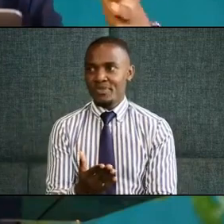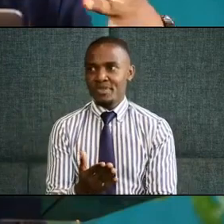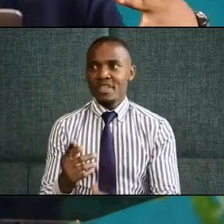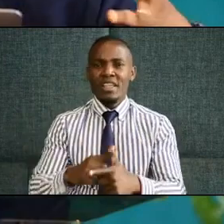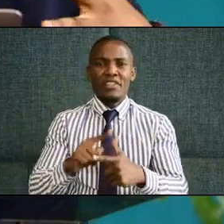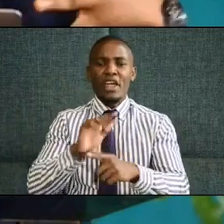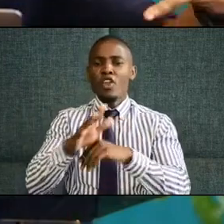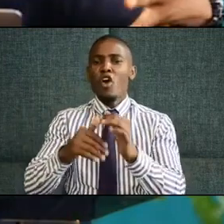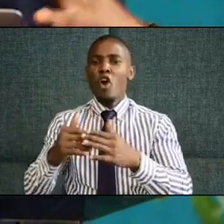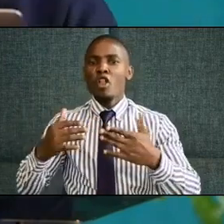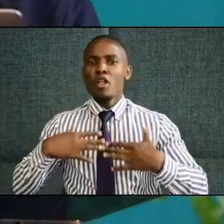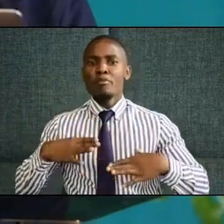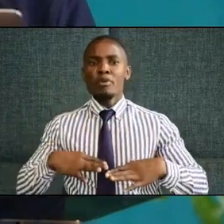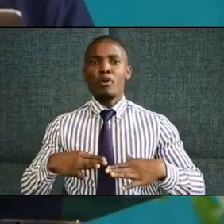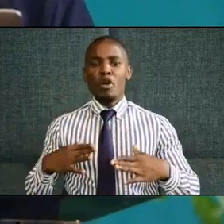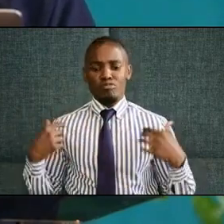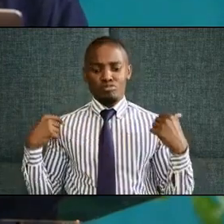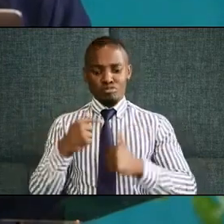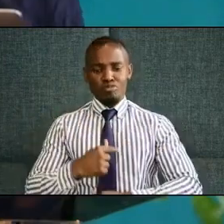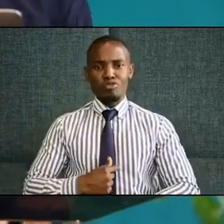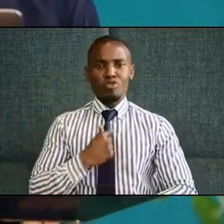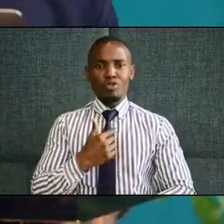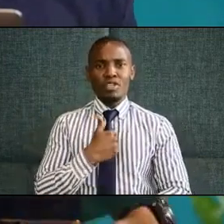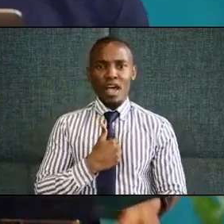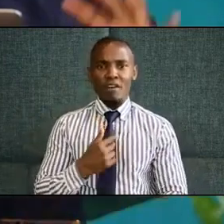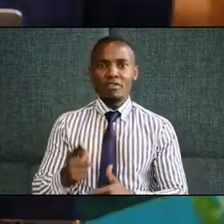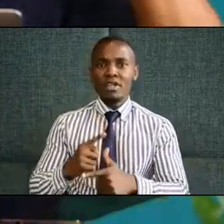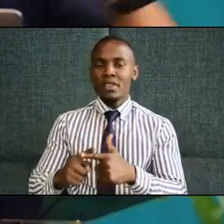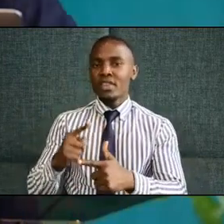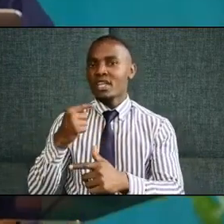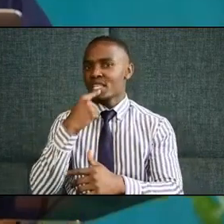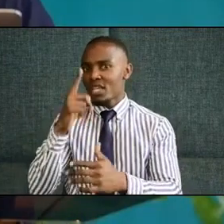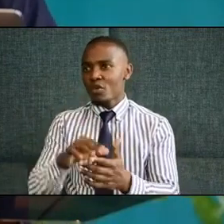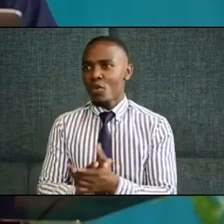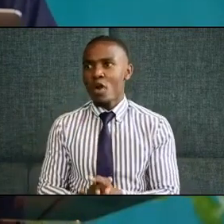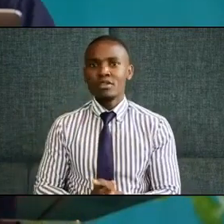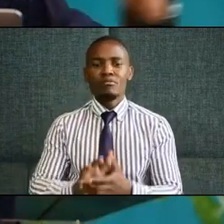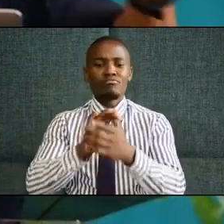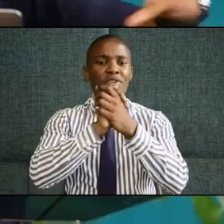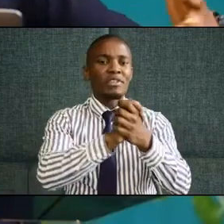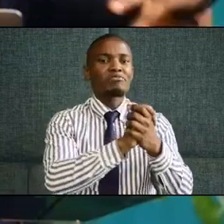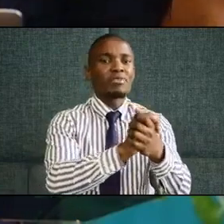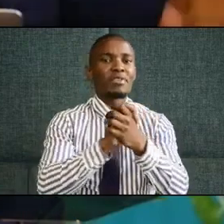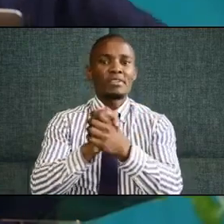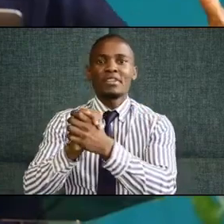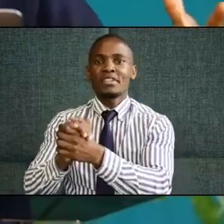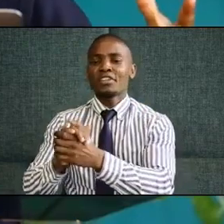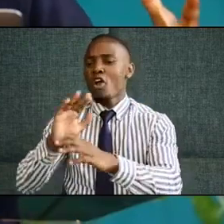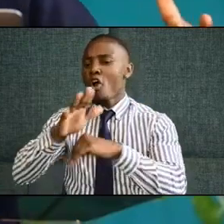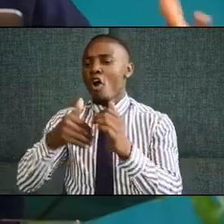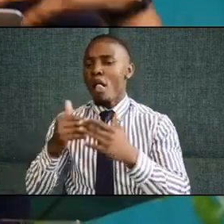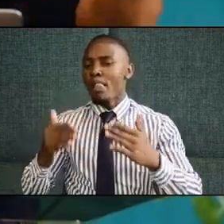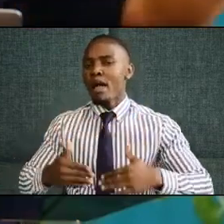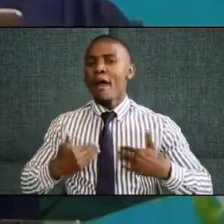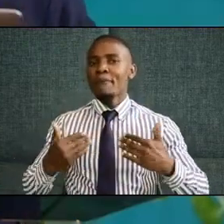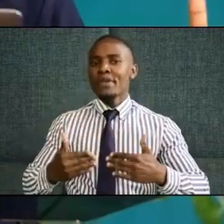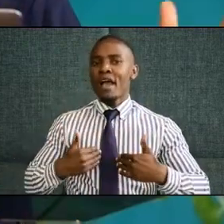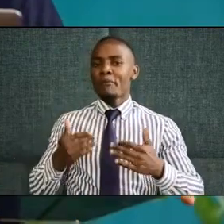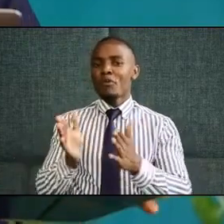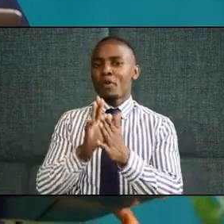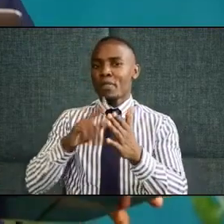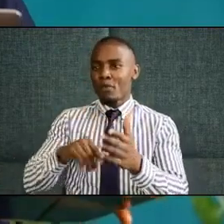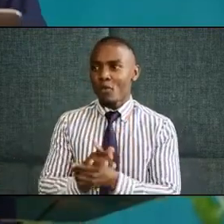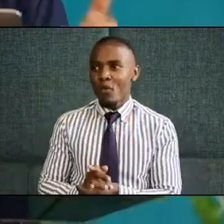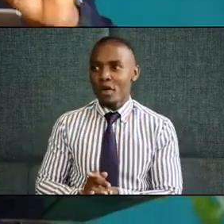And then everybody wear their suits. And then you give yourself some high five. And you are so excited with the